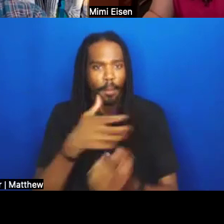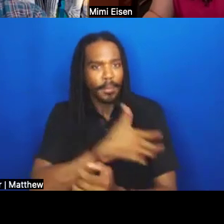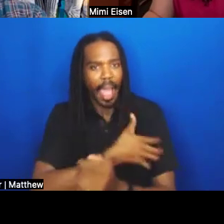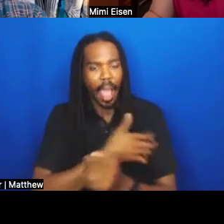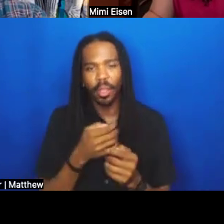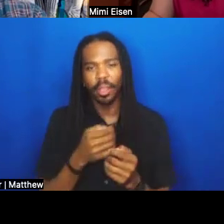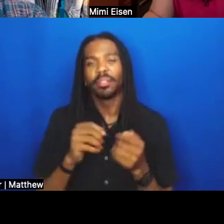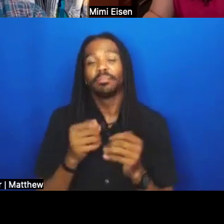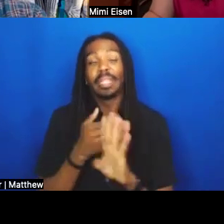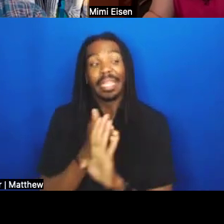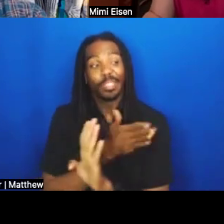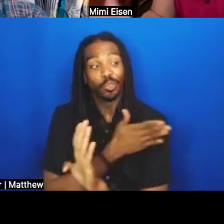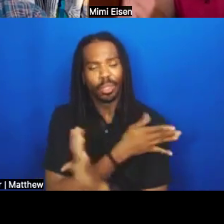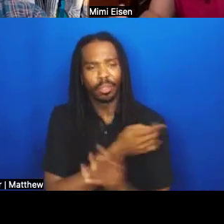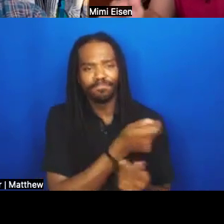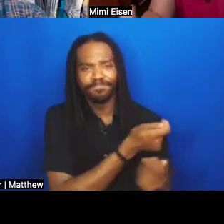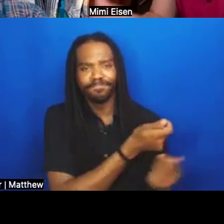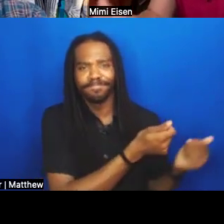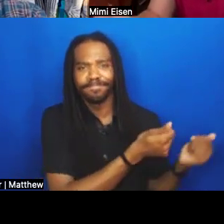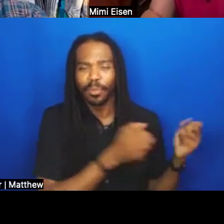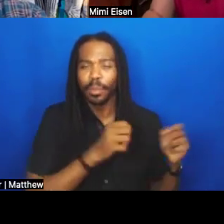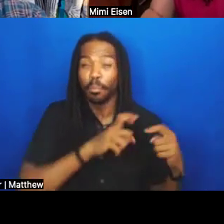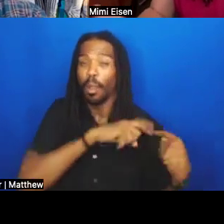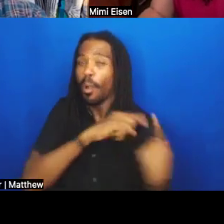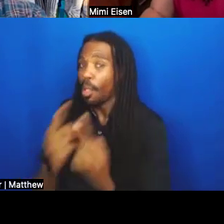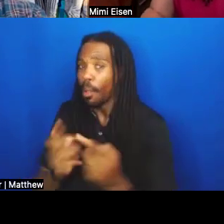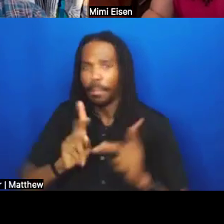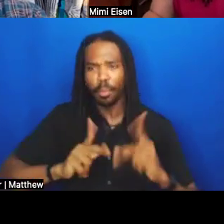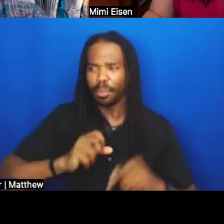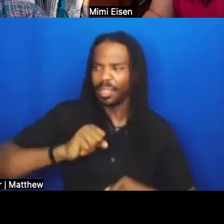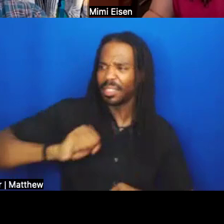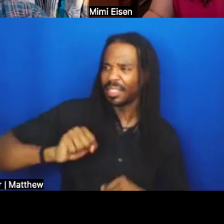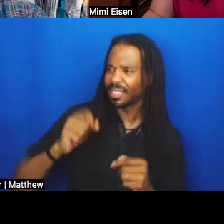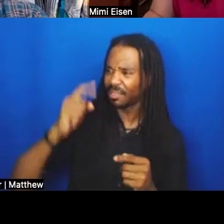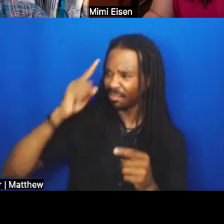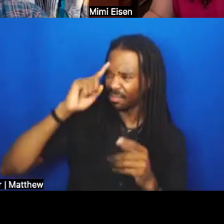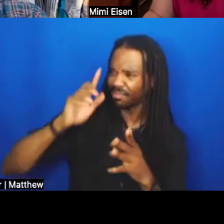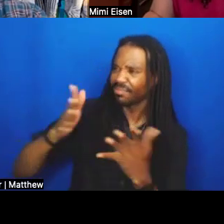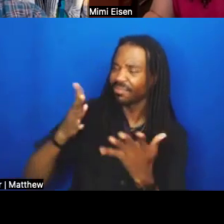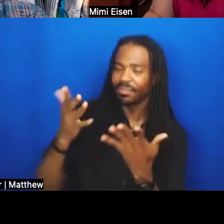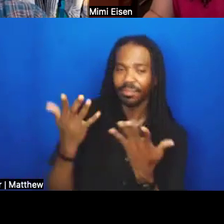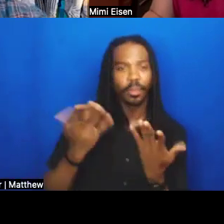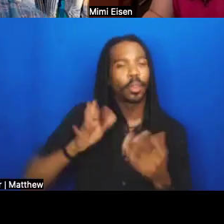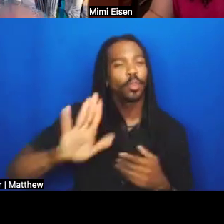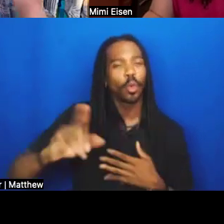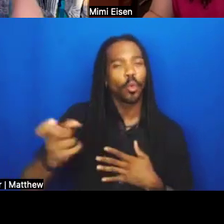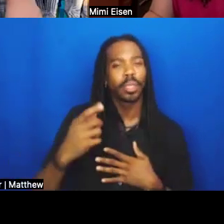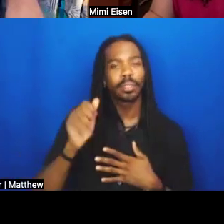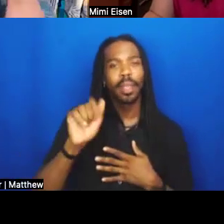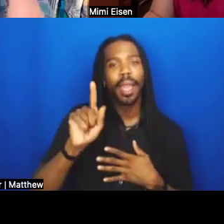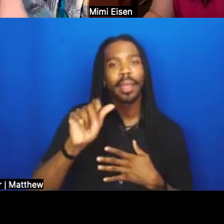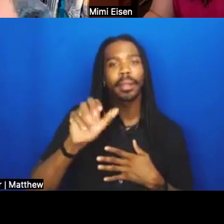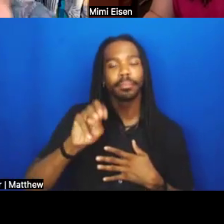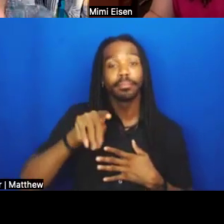resisted these projects all along. So sort of like, I mean, to your question, Adam, like it's no wonder that as there's